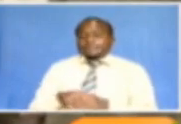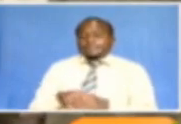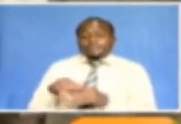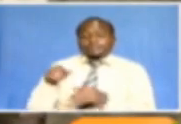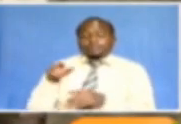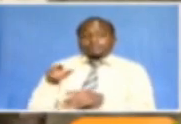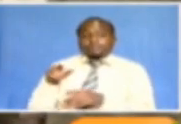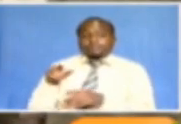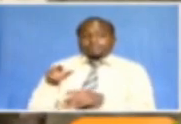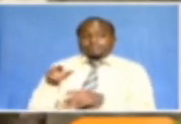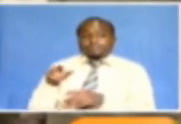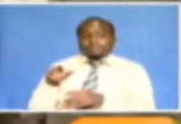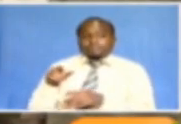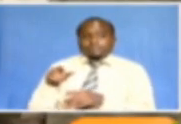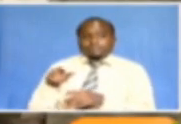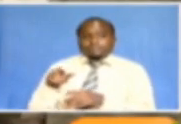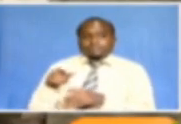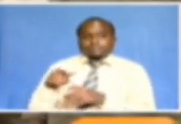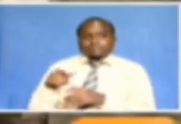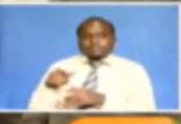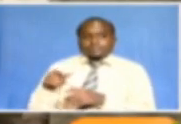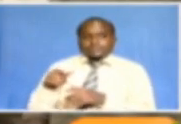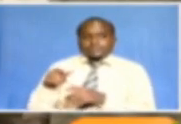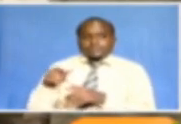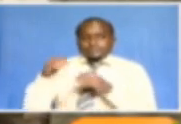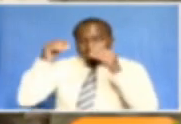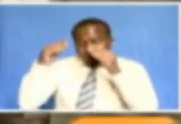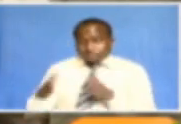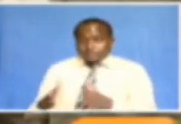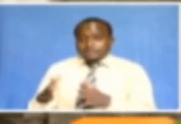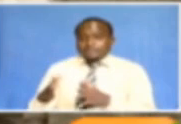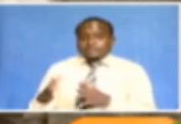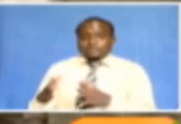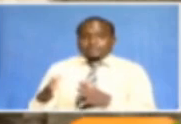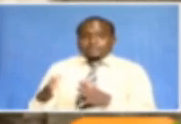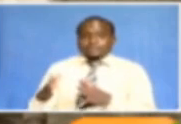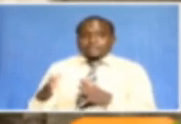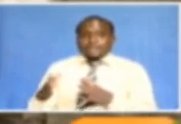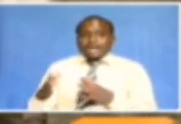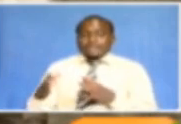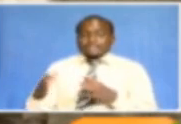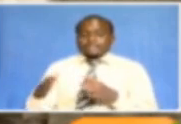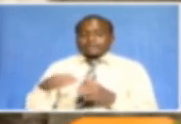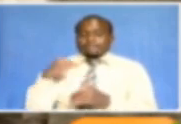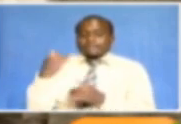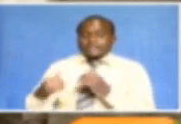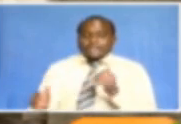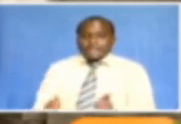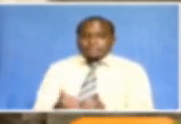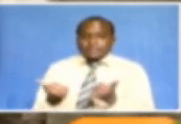This caused the students. And it ended up that